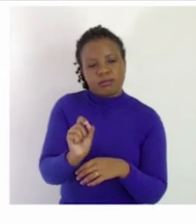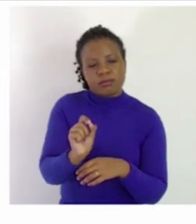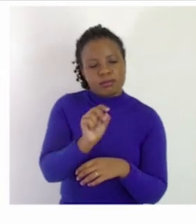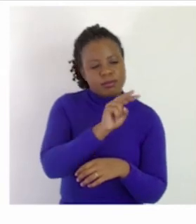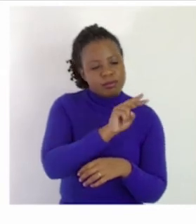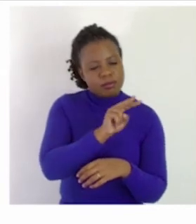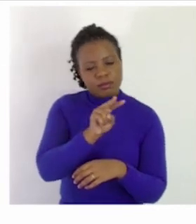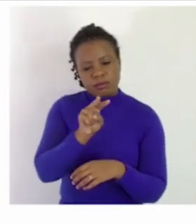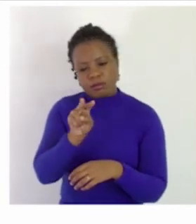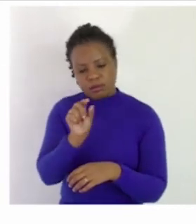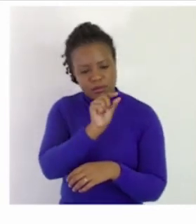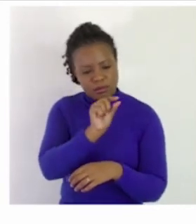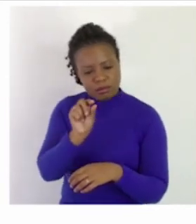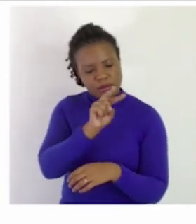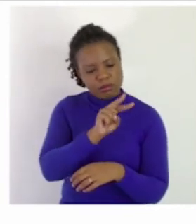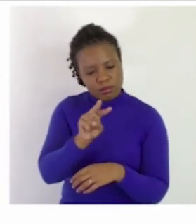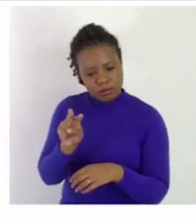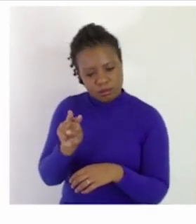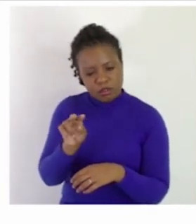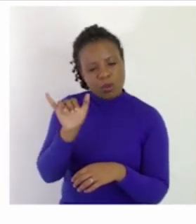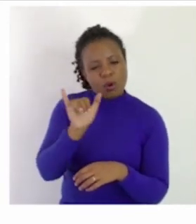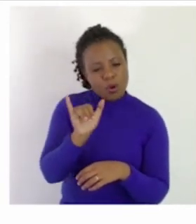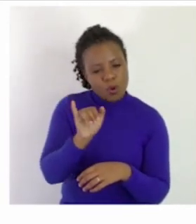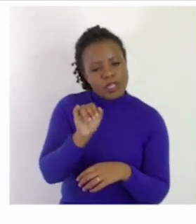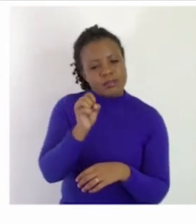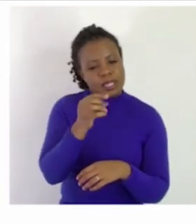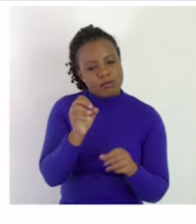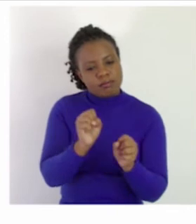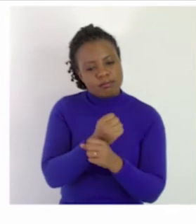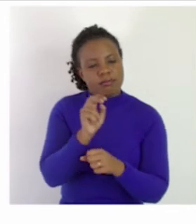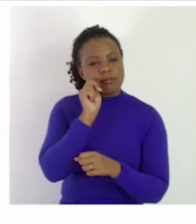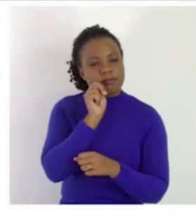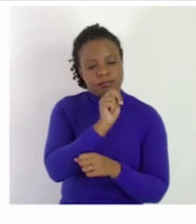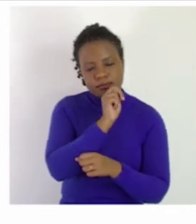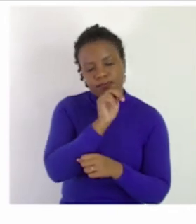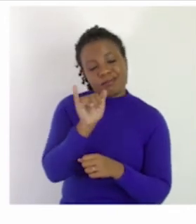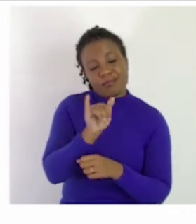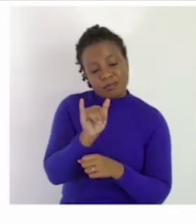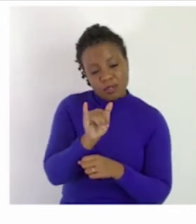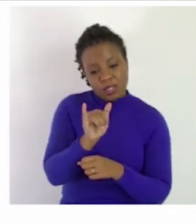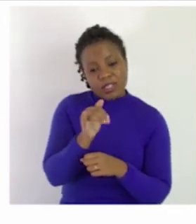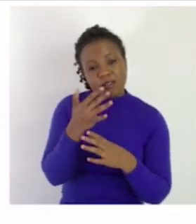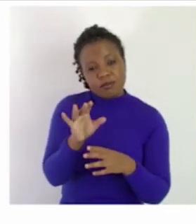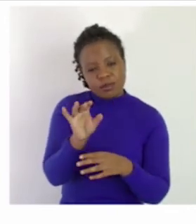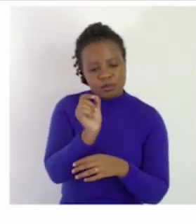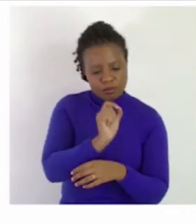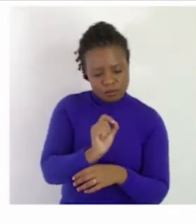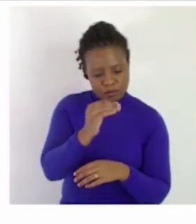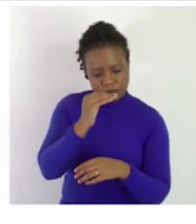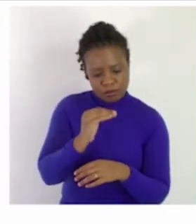Identify the uncountable noun in each sentence and write it on the